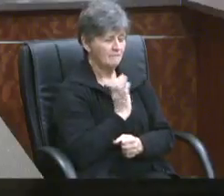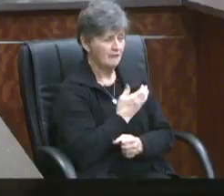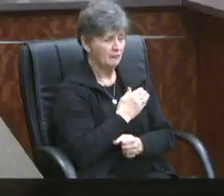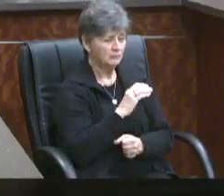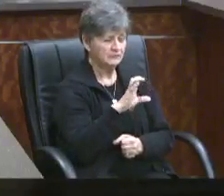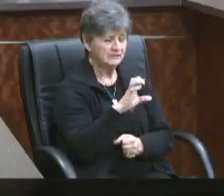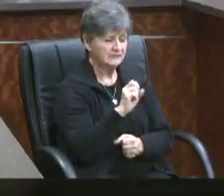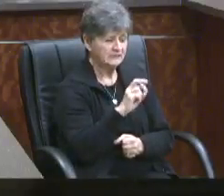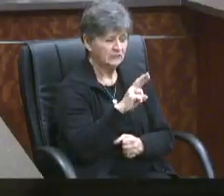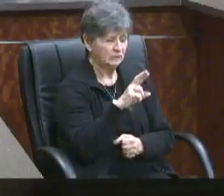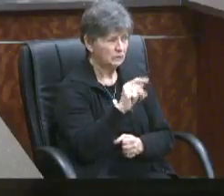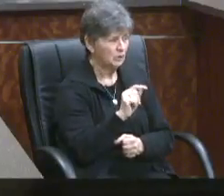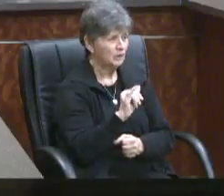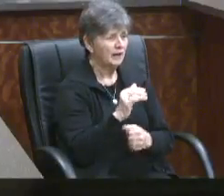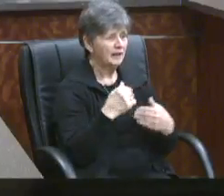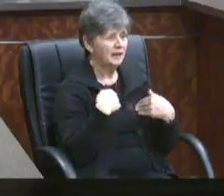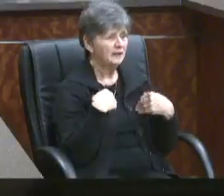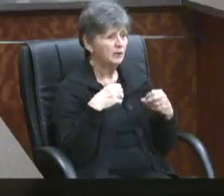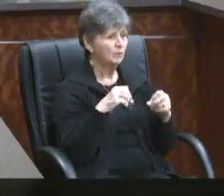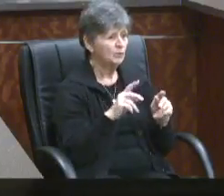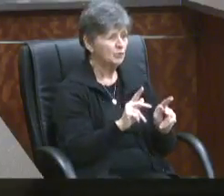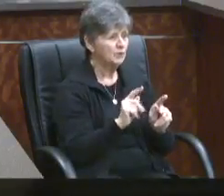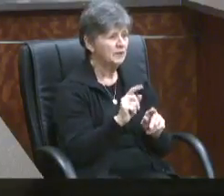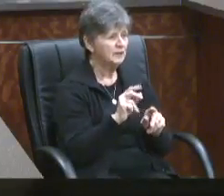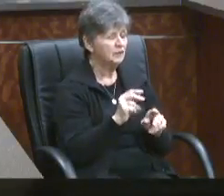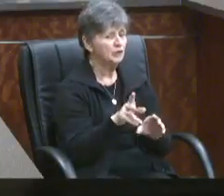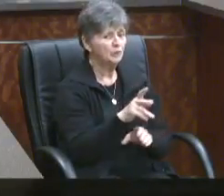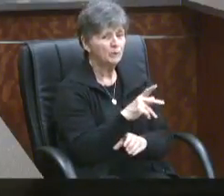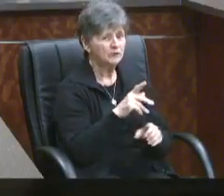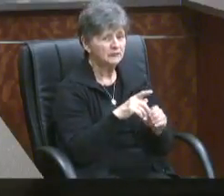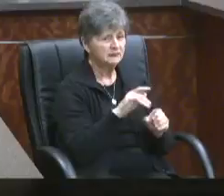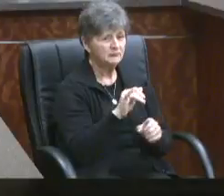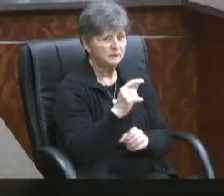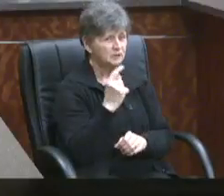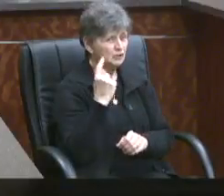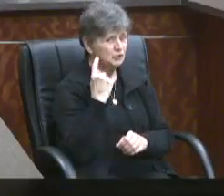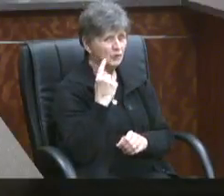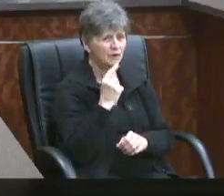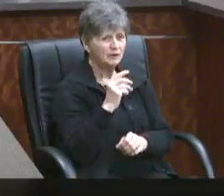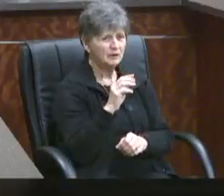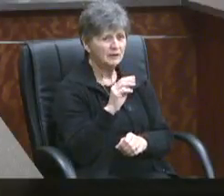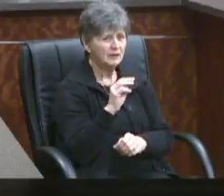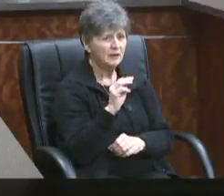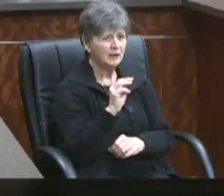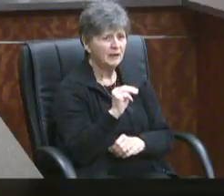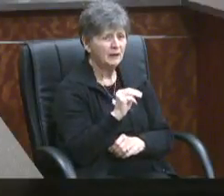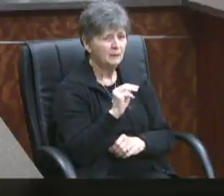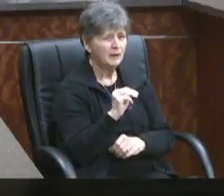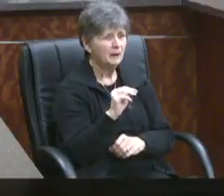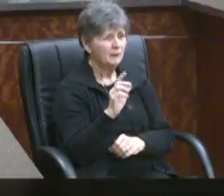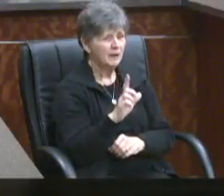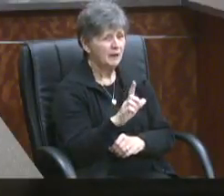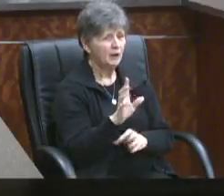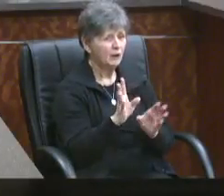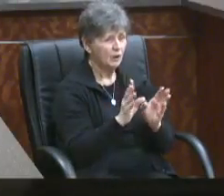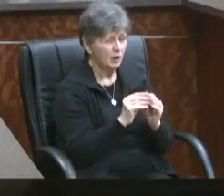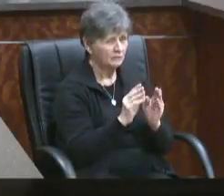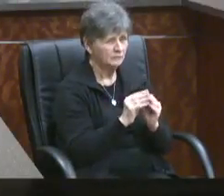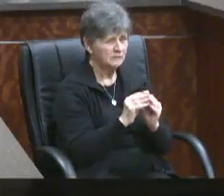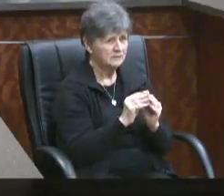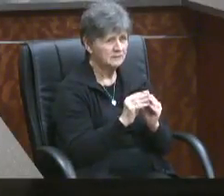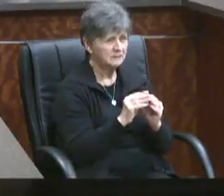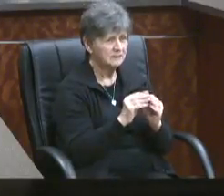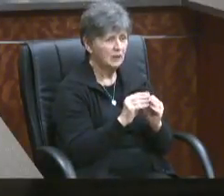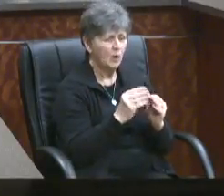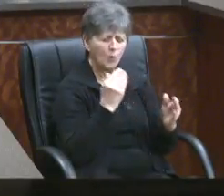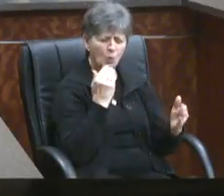Did have the opportunity to take part, as you heard, at the Maryland Municipal League Fall Conference, and well attended, one of the